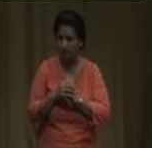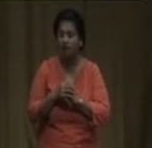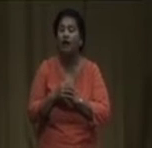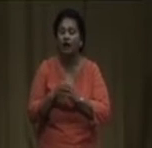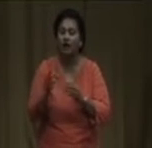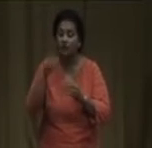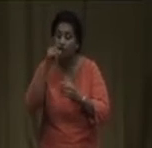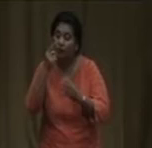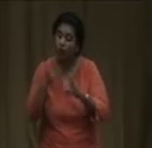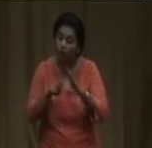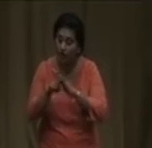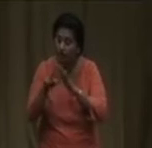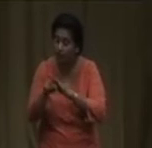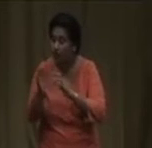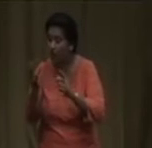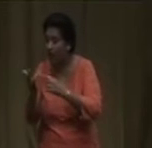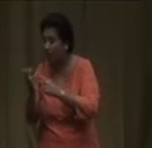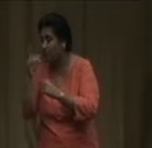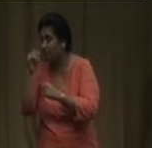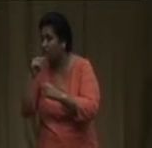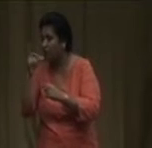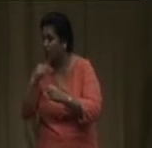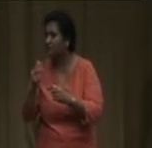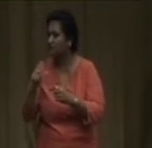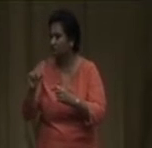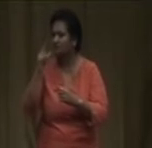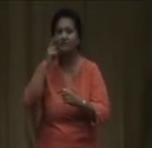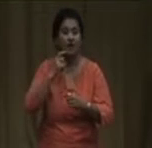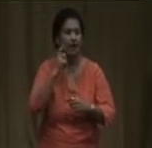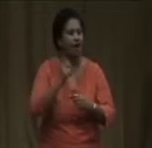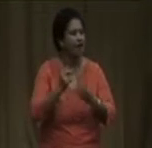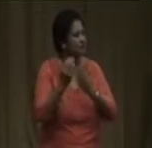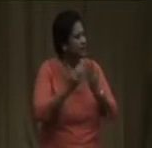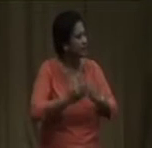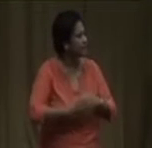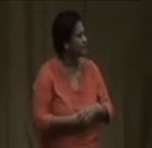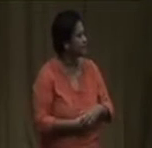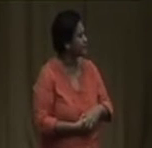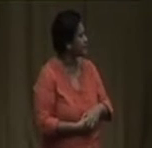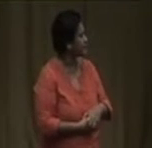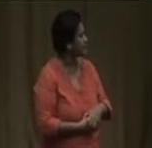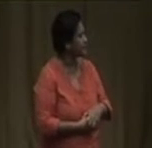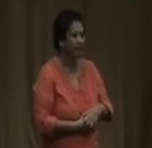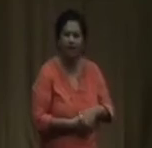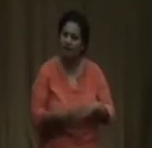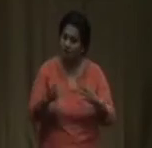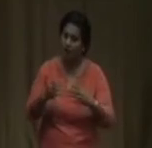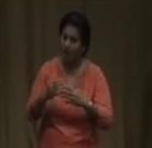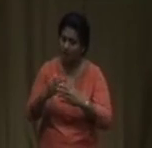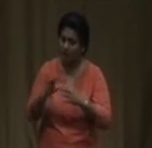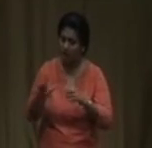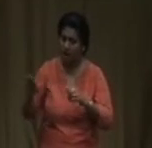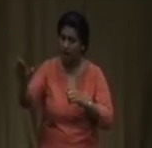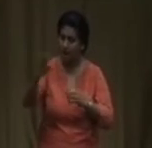study at your institutions anyway. There is, of course, also a large segment of informal learners who just want